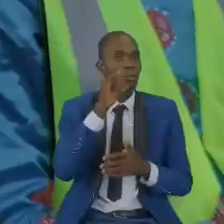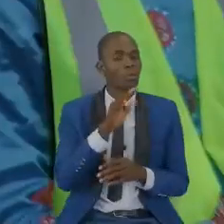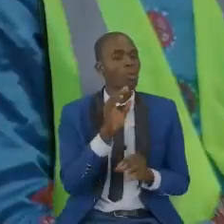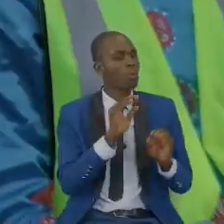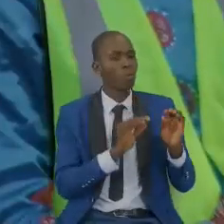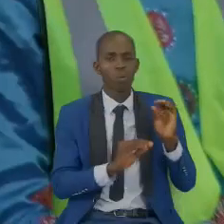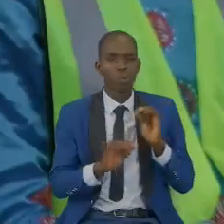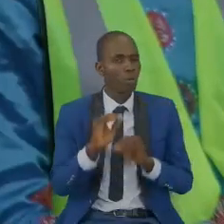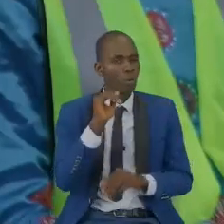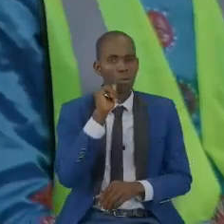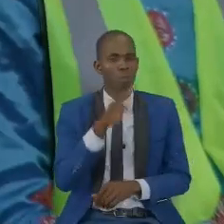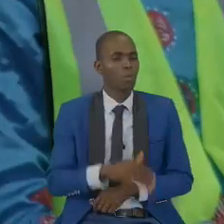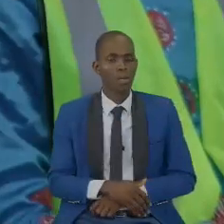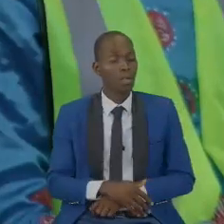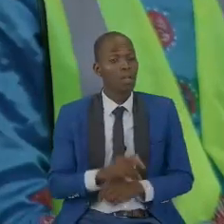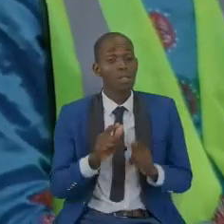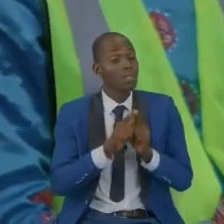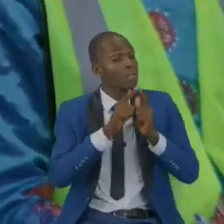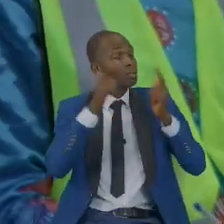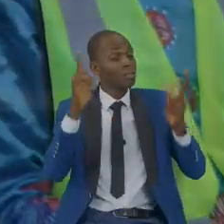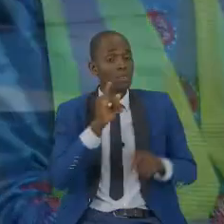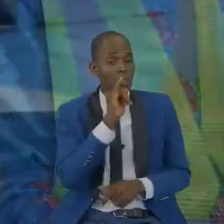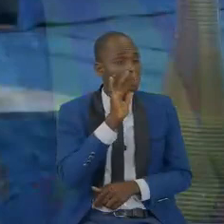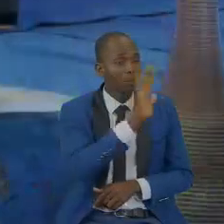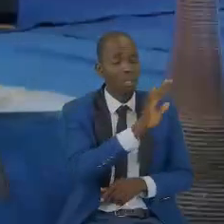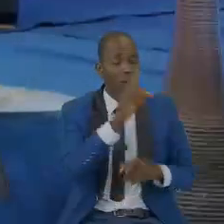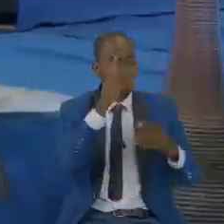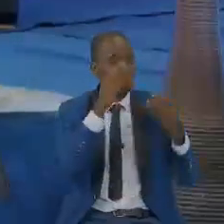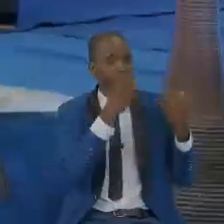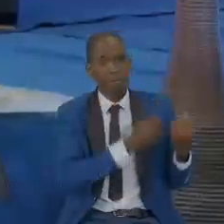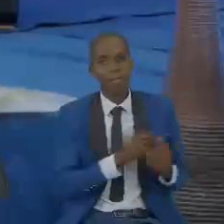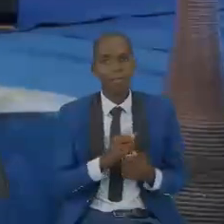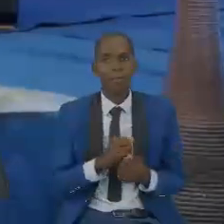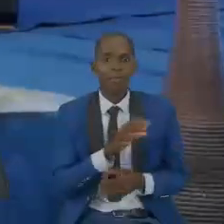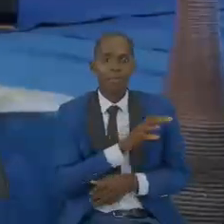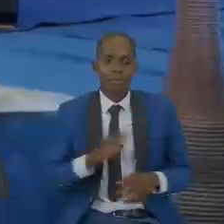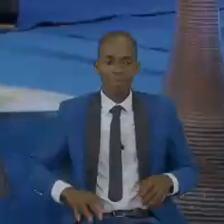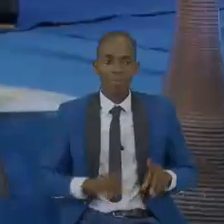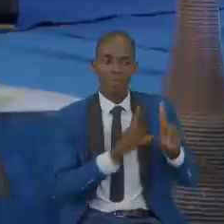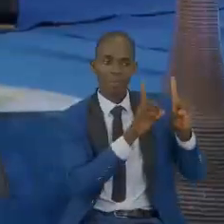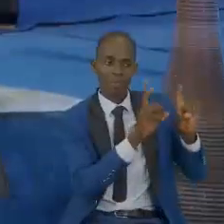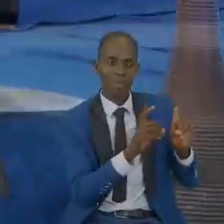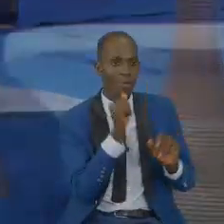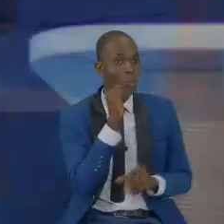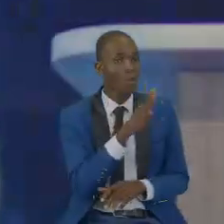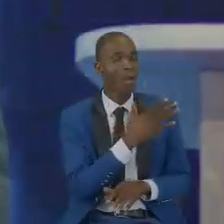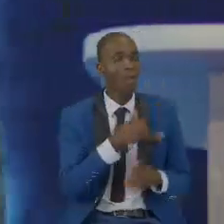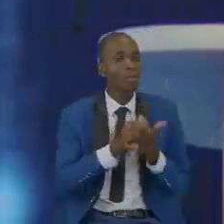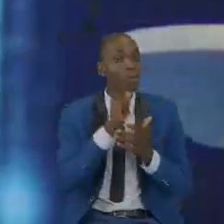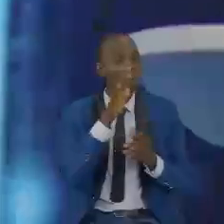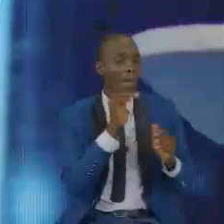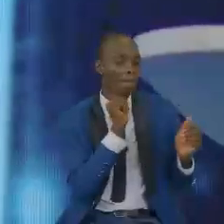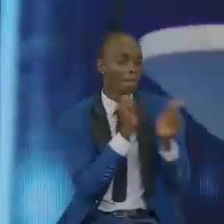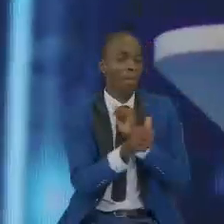woman, great is thy faith. A test came to her, and she passed